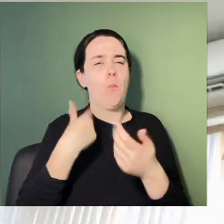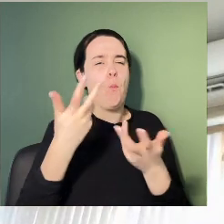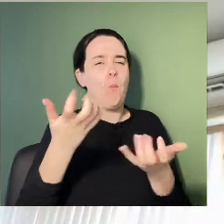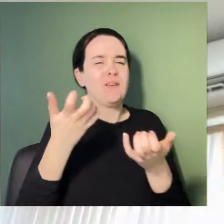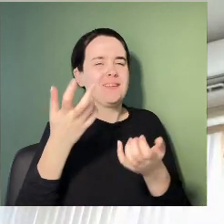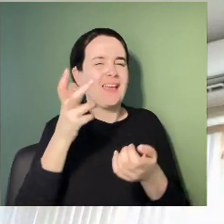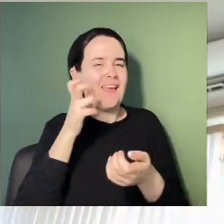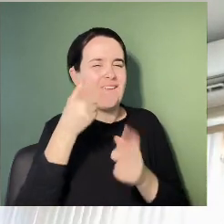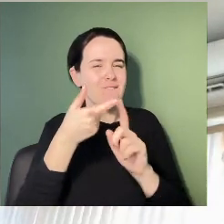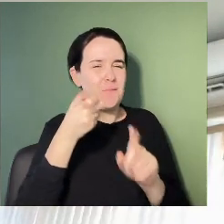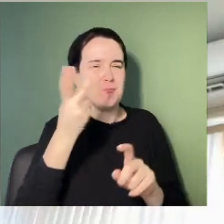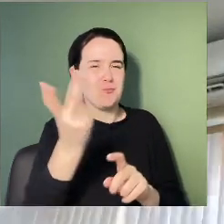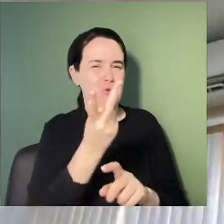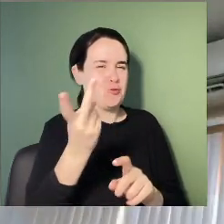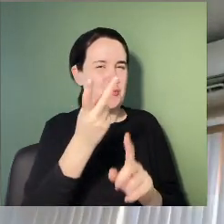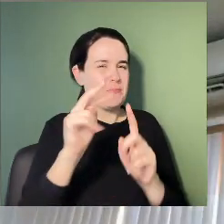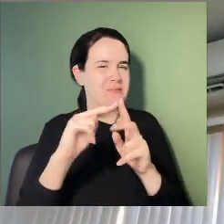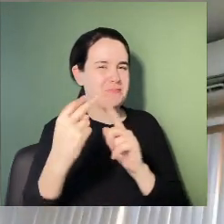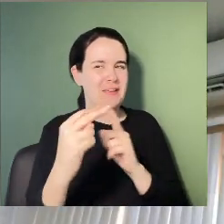you can go first.